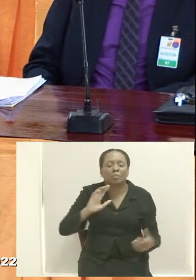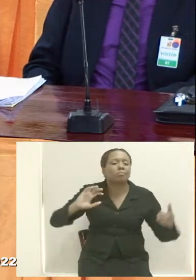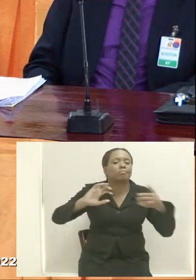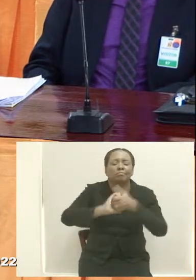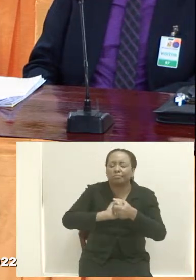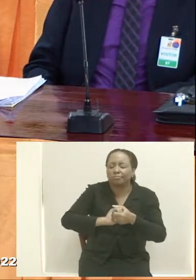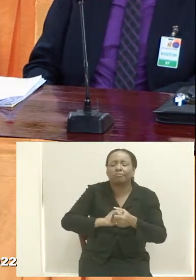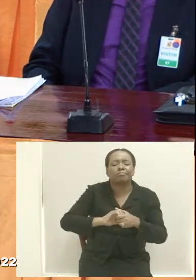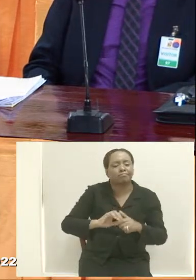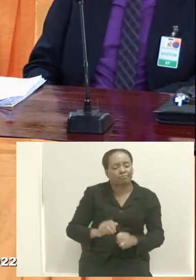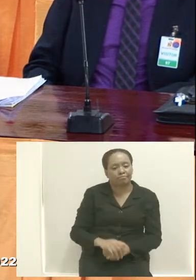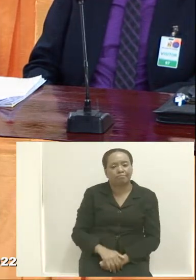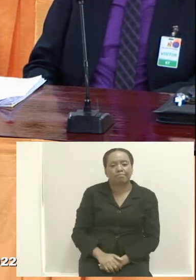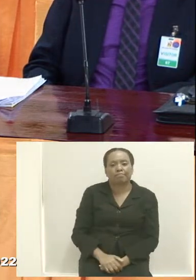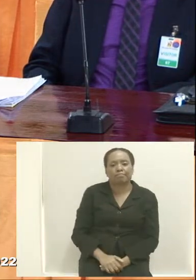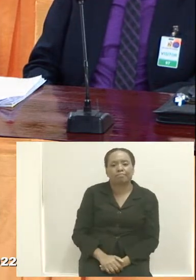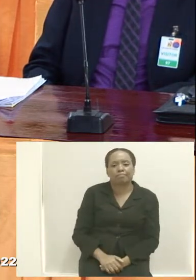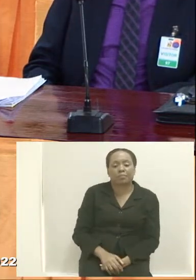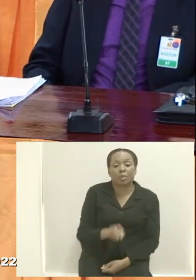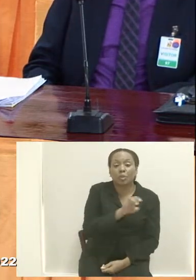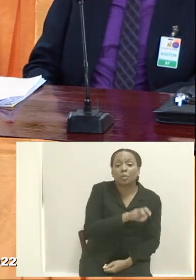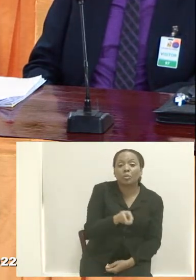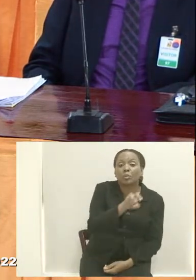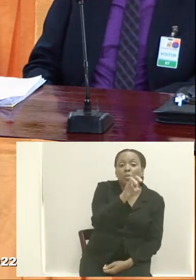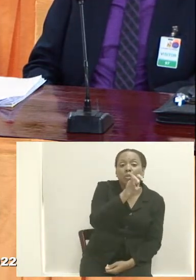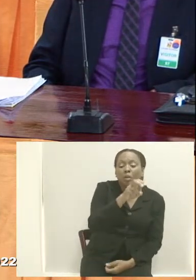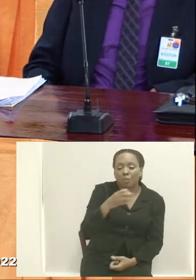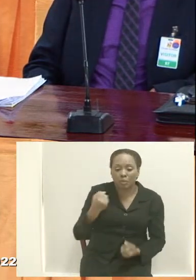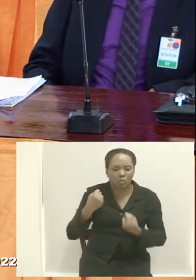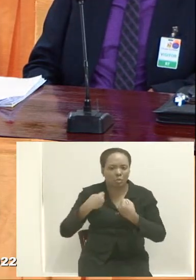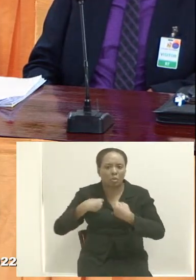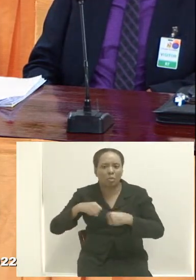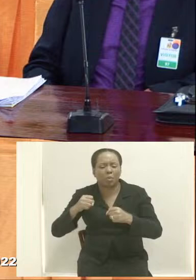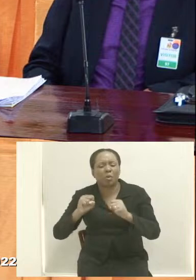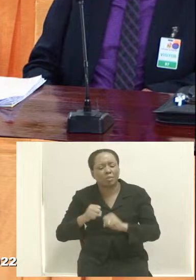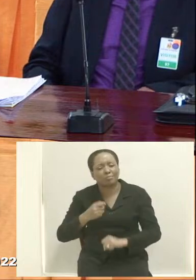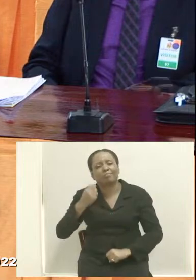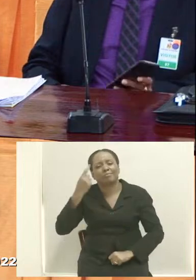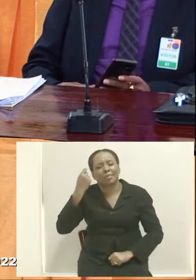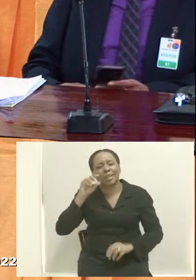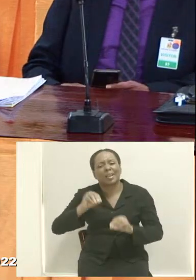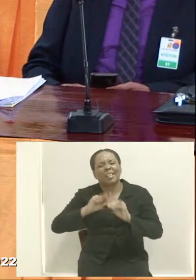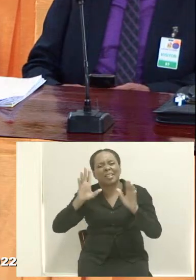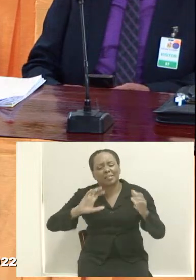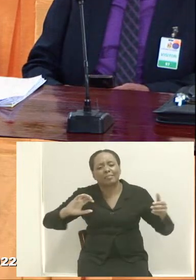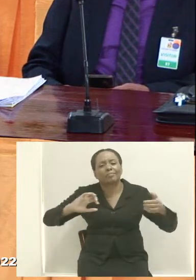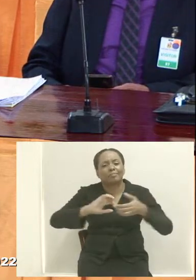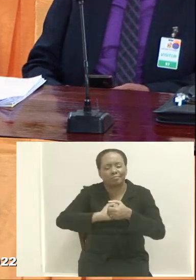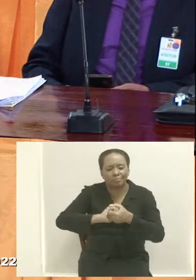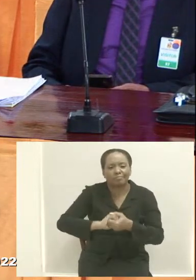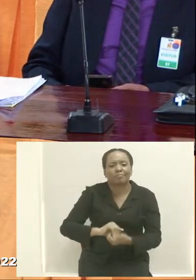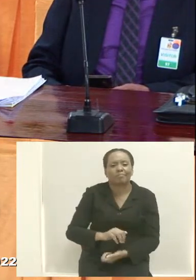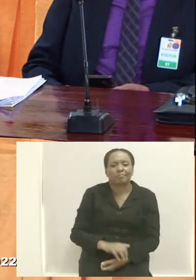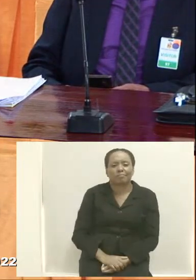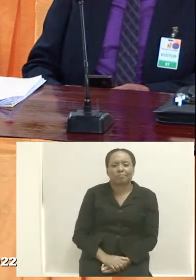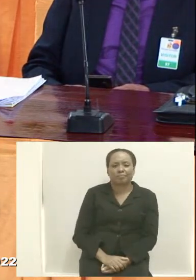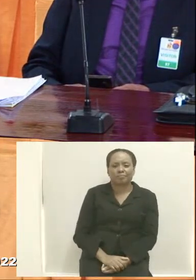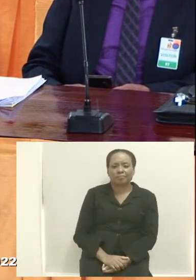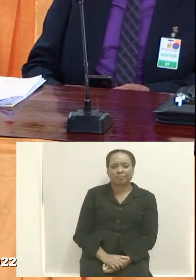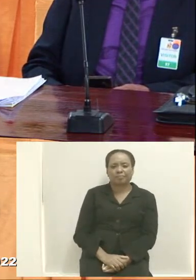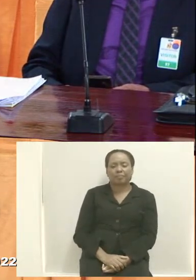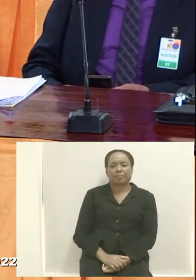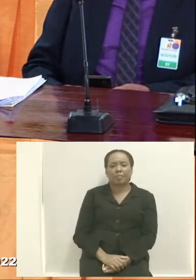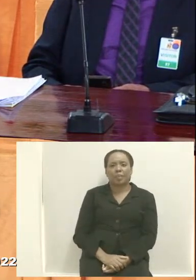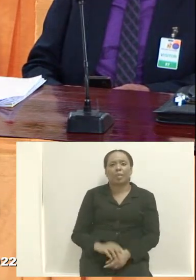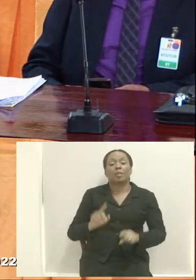tourism and sports has always been understood. Now, ma'am, I think that the Honourable Member is entirely correct when he says that we have to